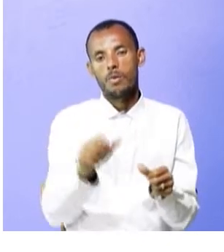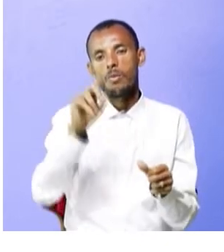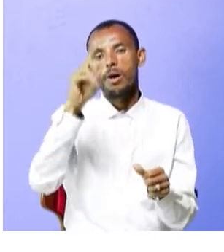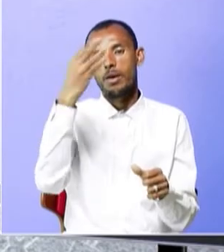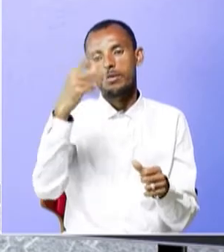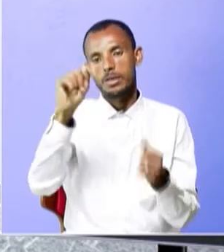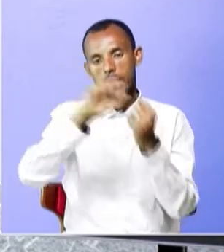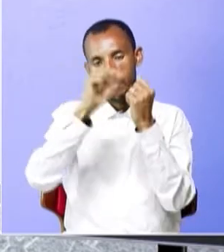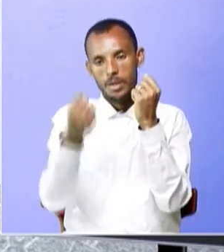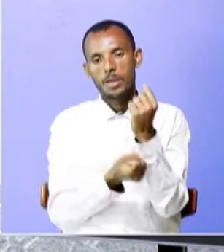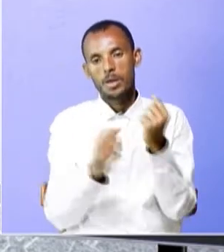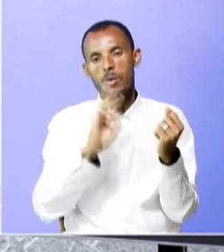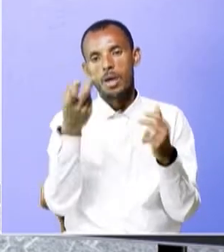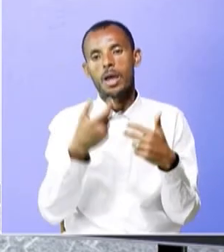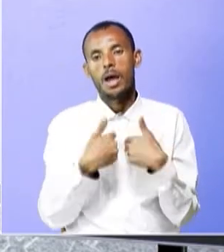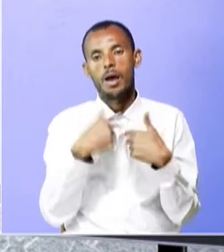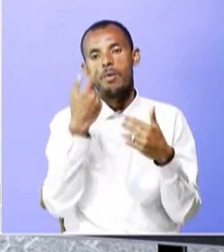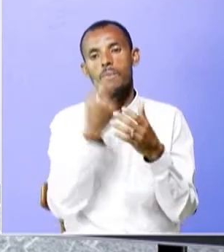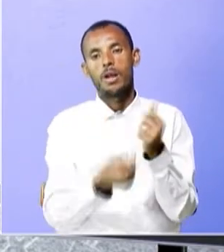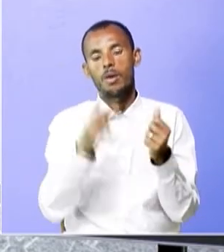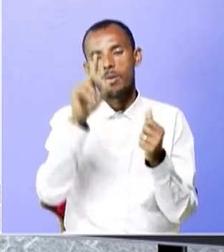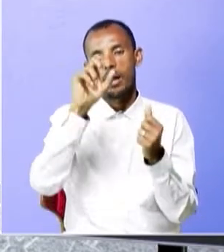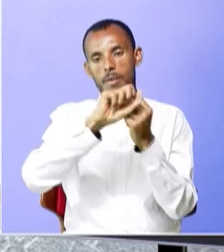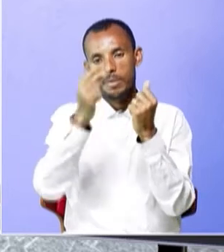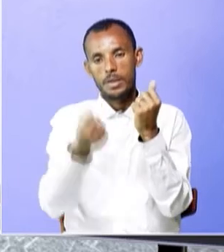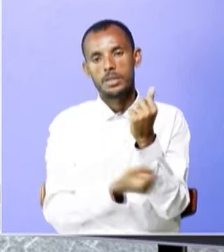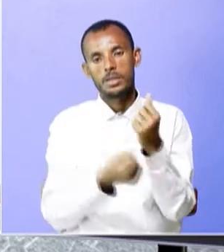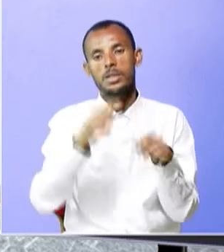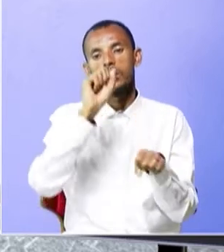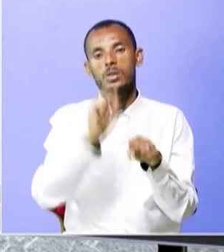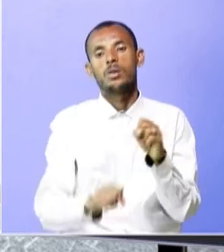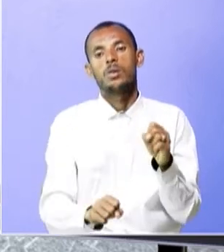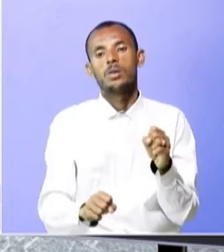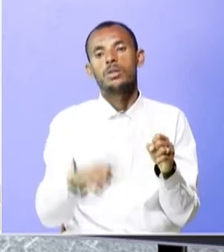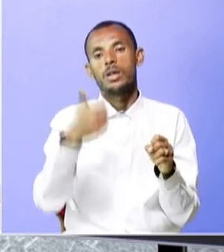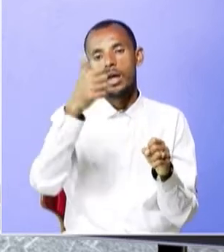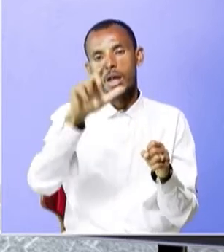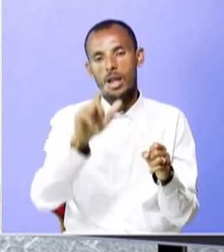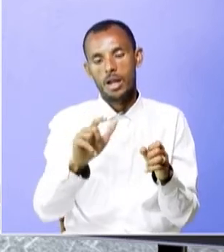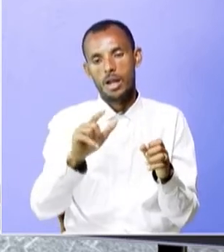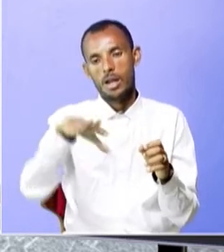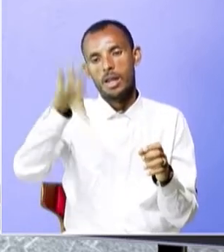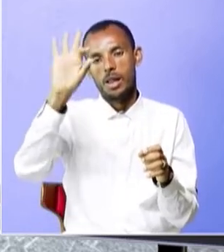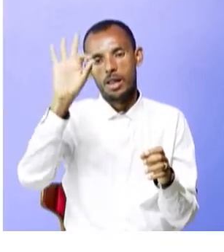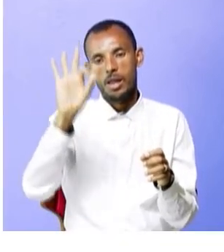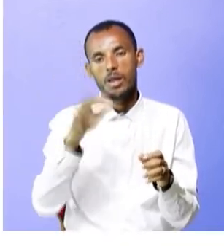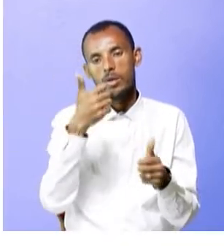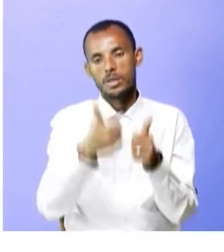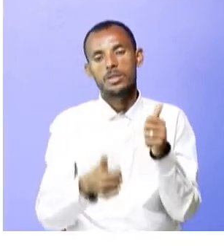base. In fact, we have only one base. So the lateral surface area is already obtained, which